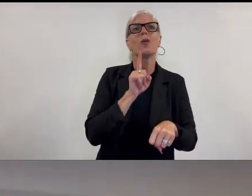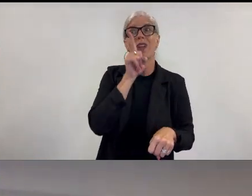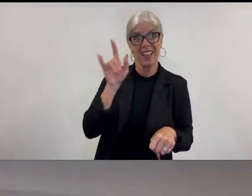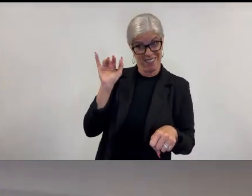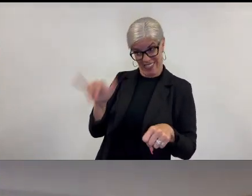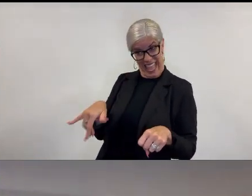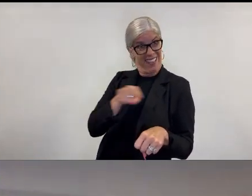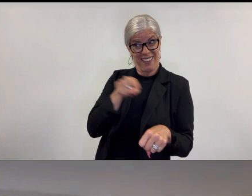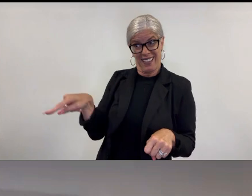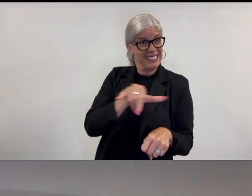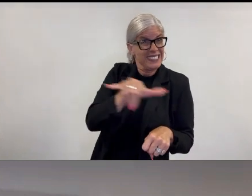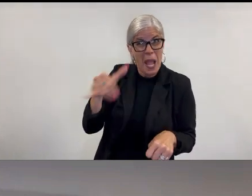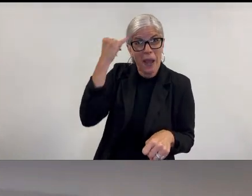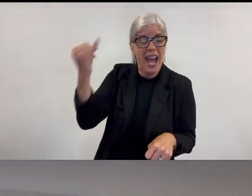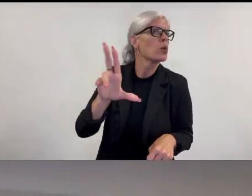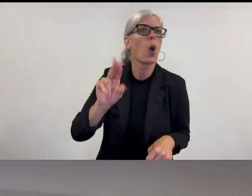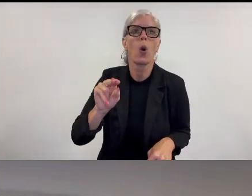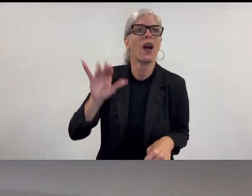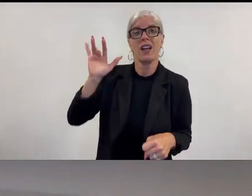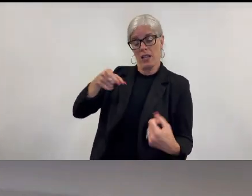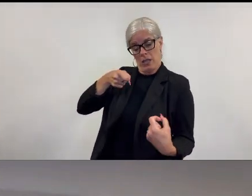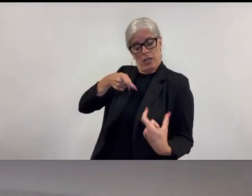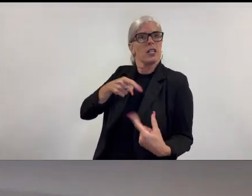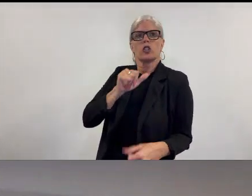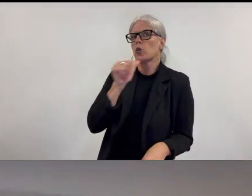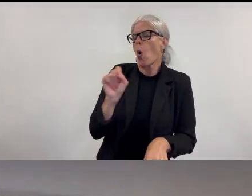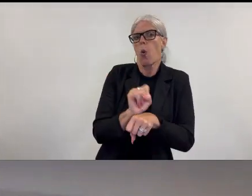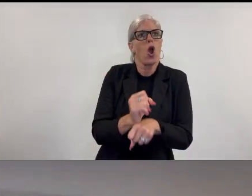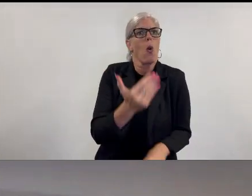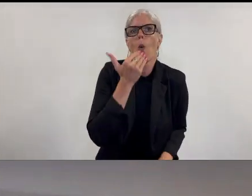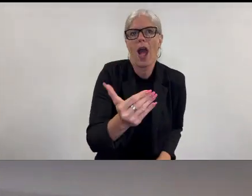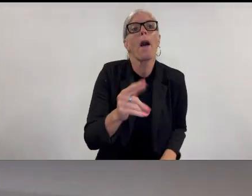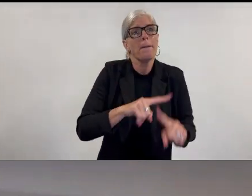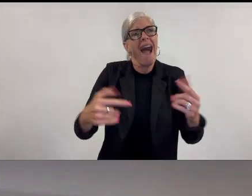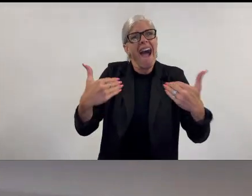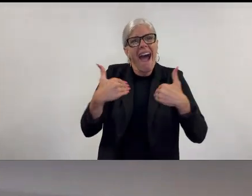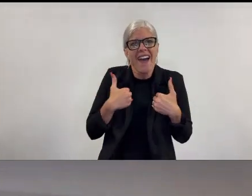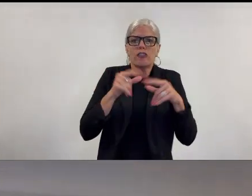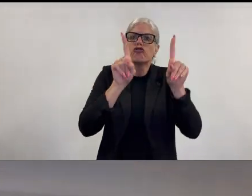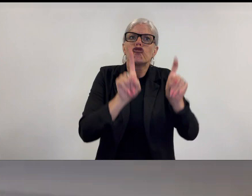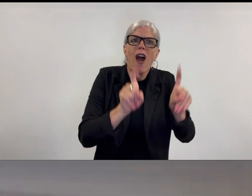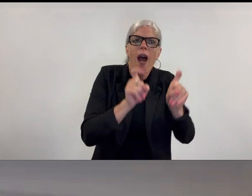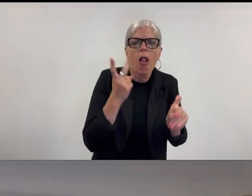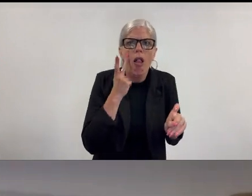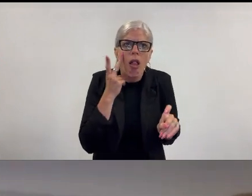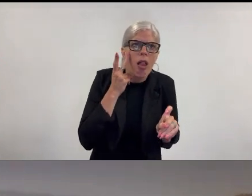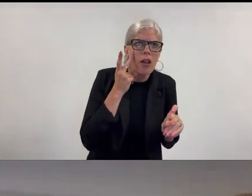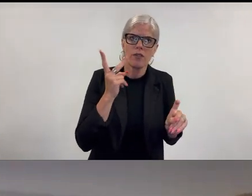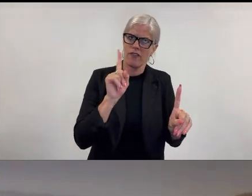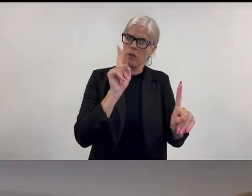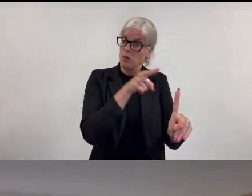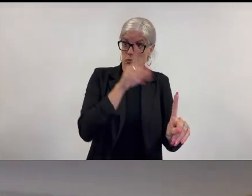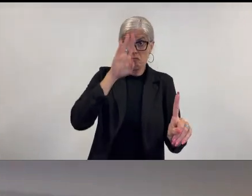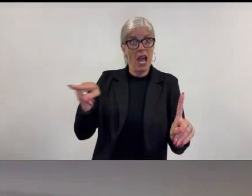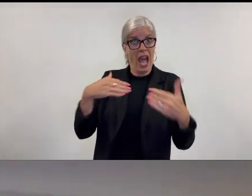like that. And in fact, that stimulator doesn't work very well for pain management. But it's done with